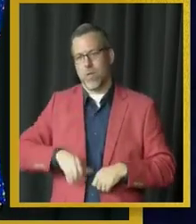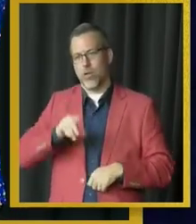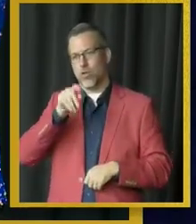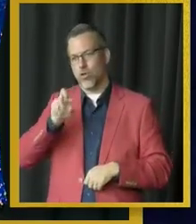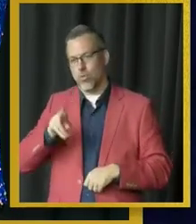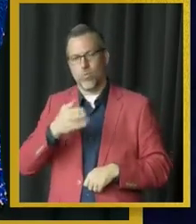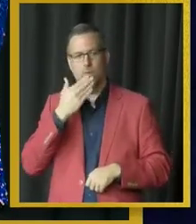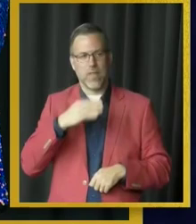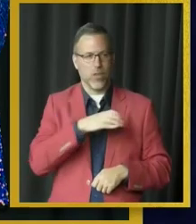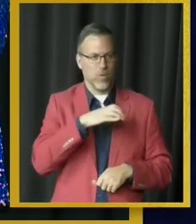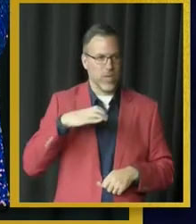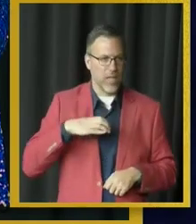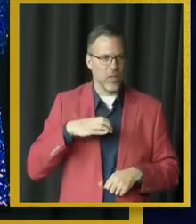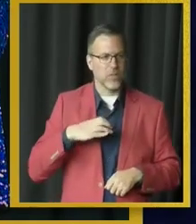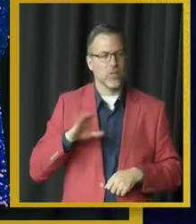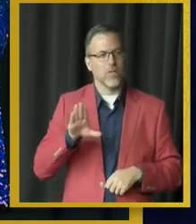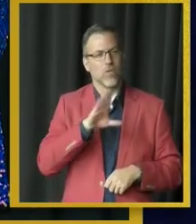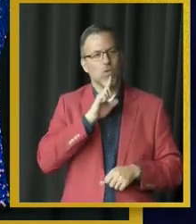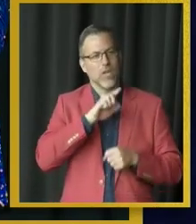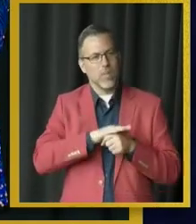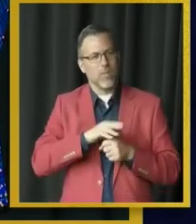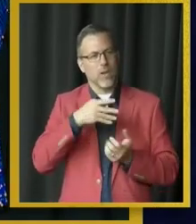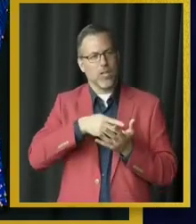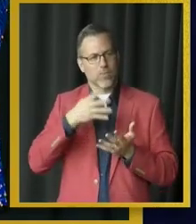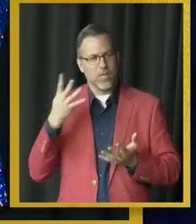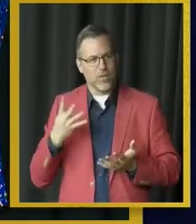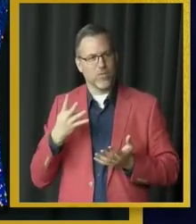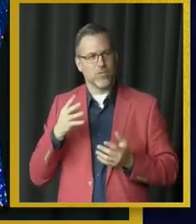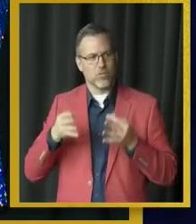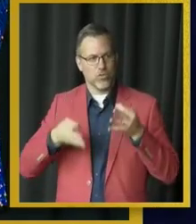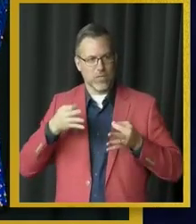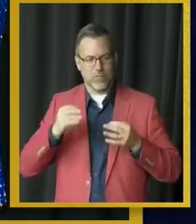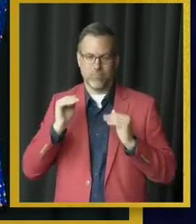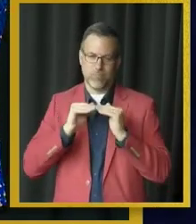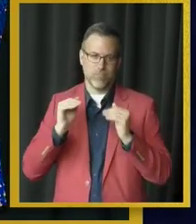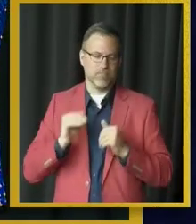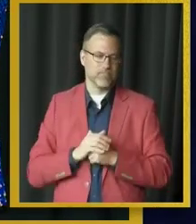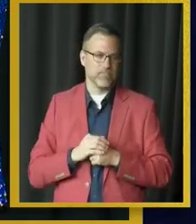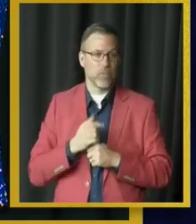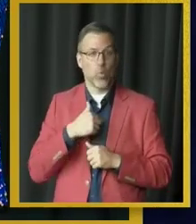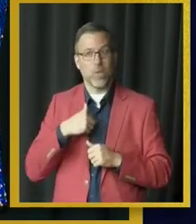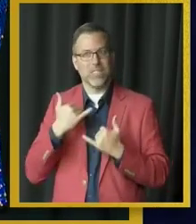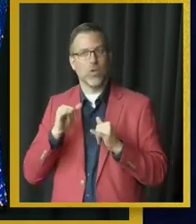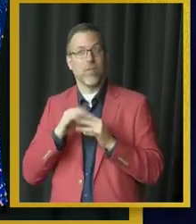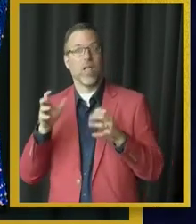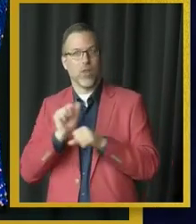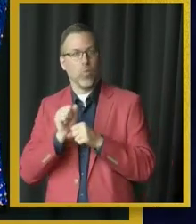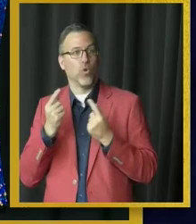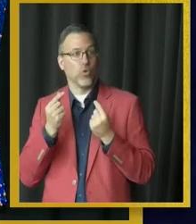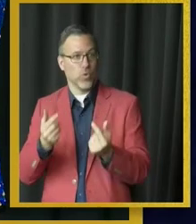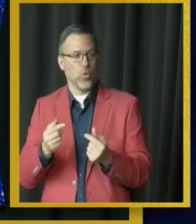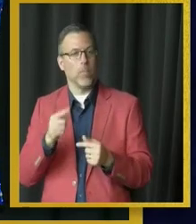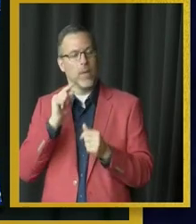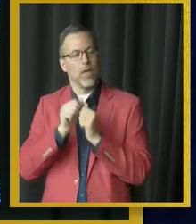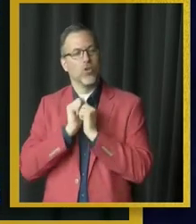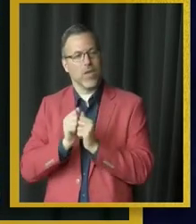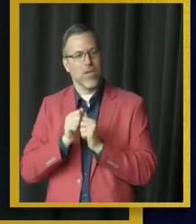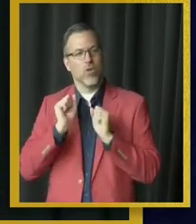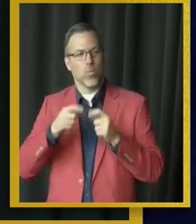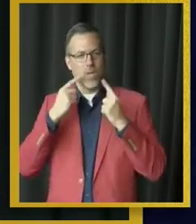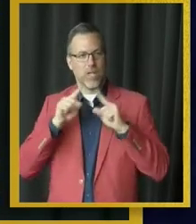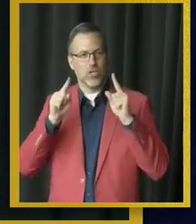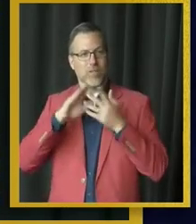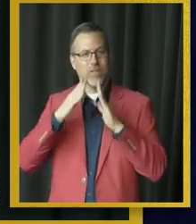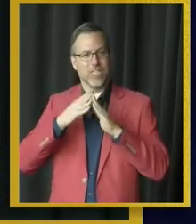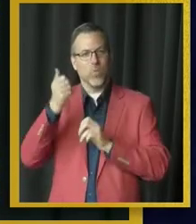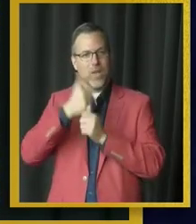Metro Council for your commitment to LGBTQIA justice. We have a long road to go, but I know together we can achieve a city where